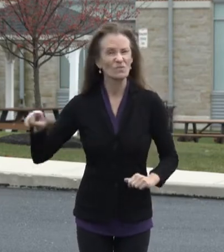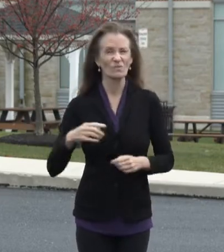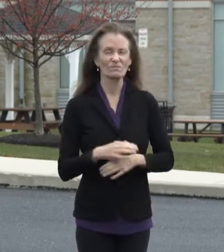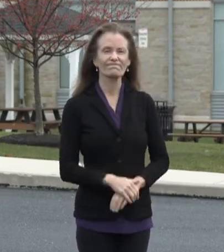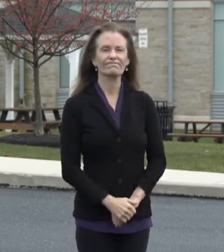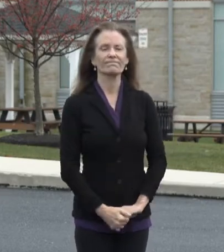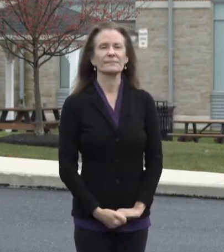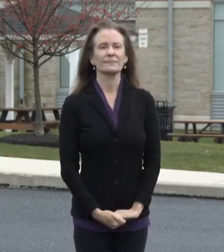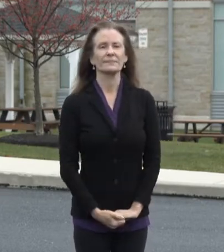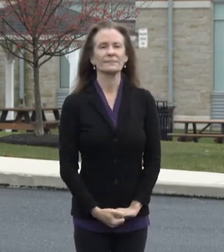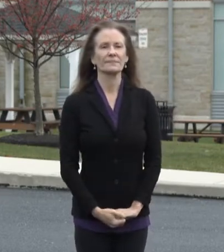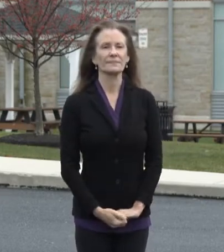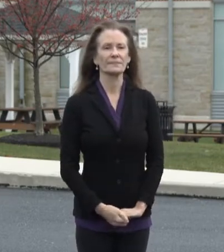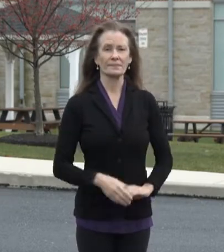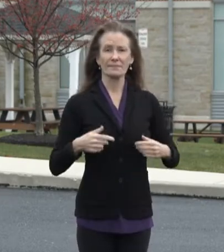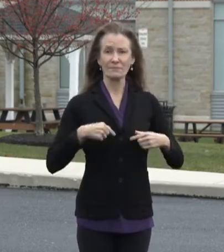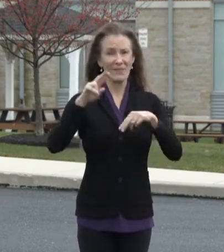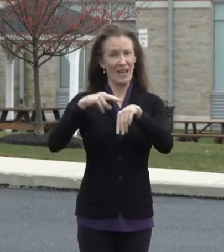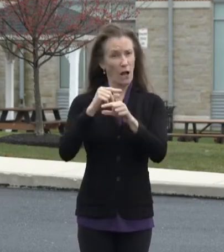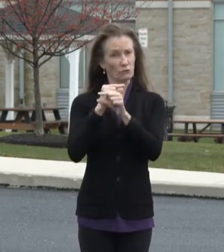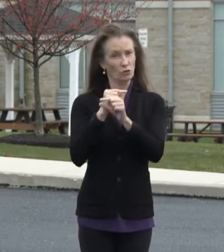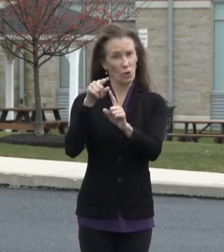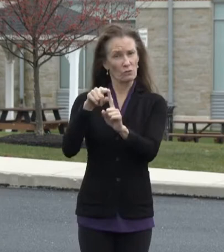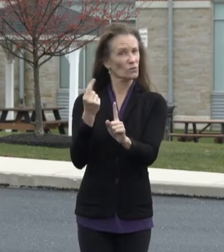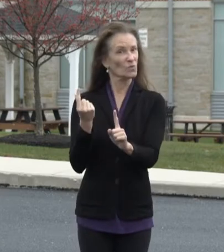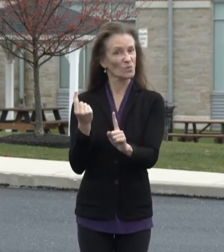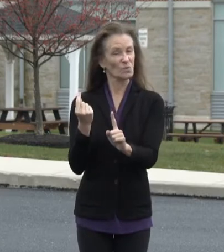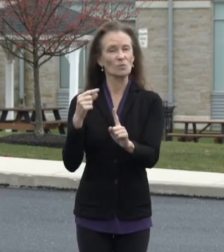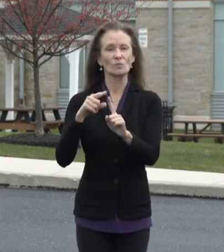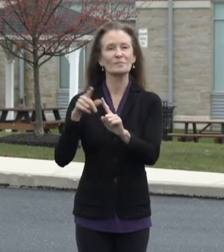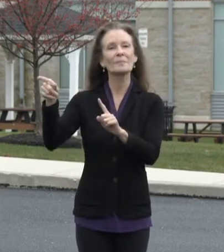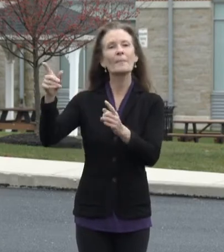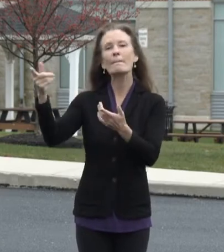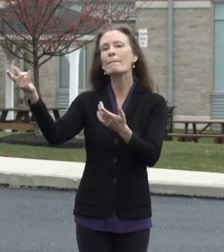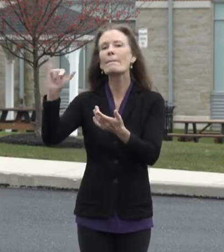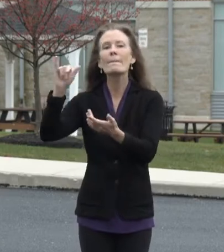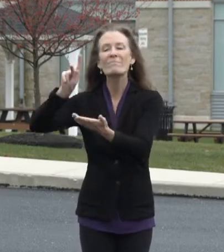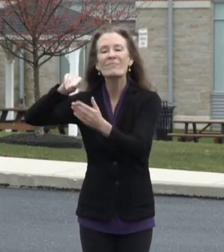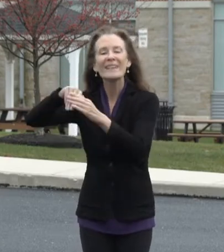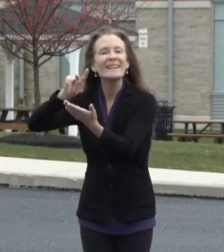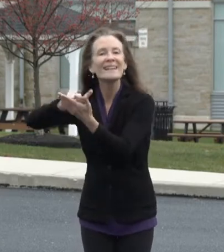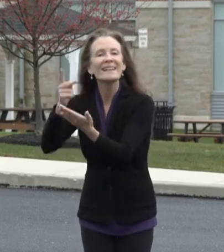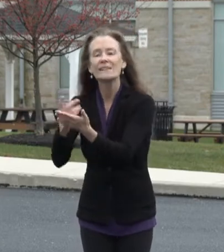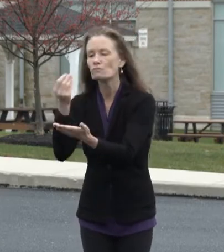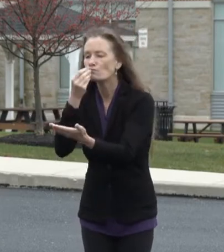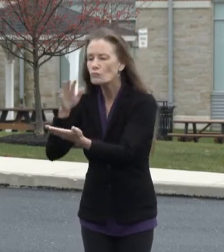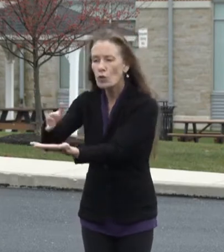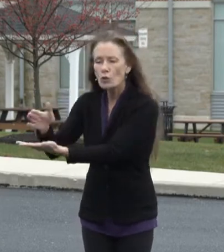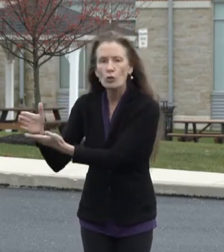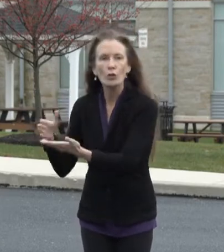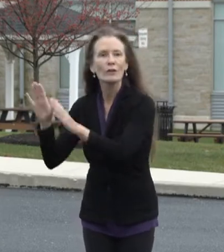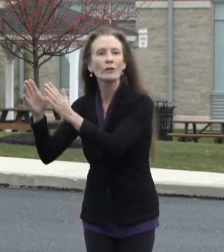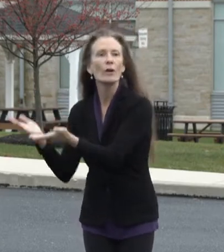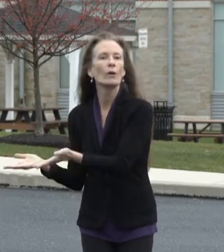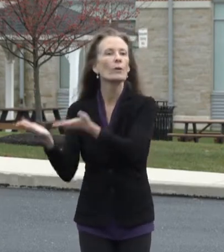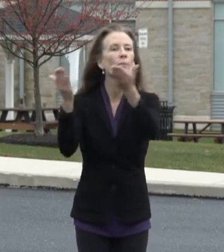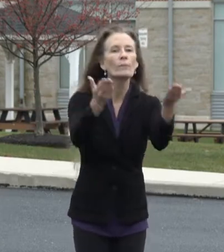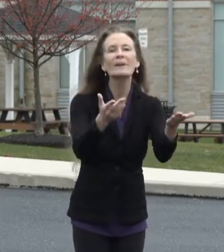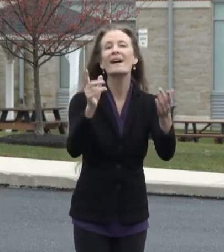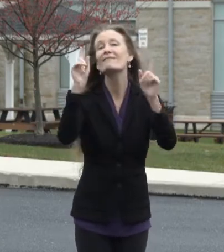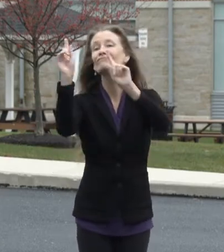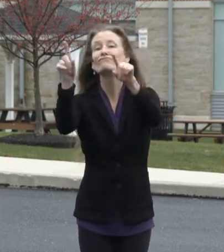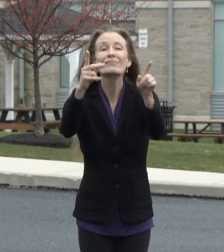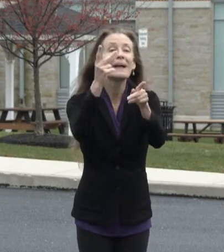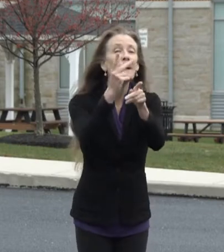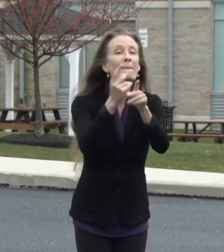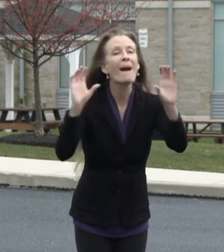We saw the Guard delivering meals prepared in our kitchen. We had the Guard visiting with residents and keeping their spirits up. We saw